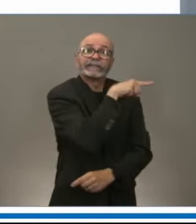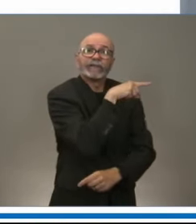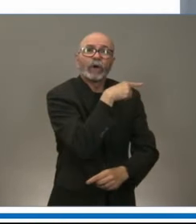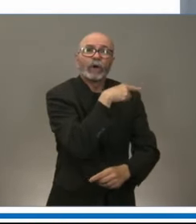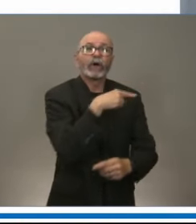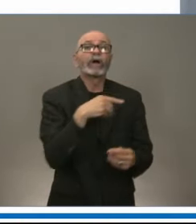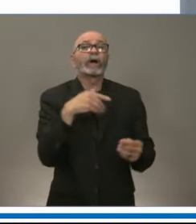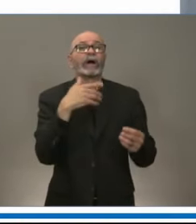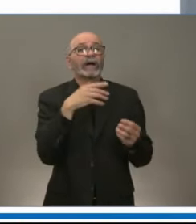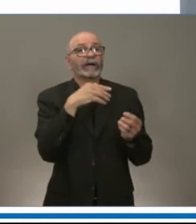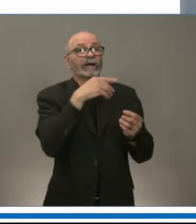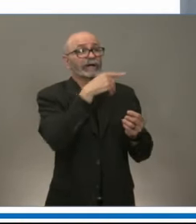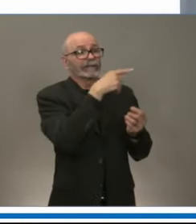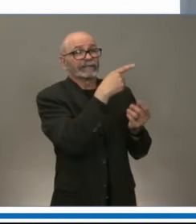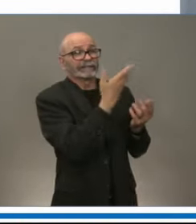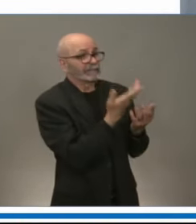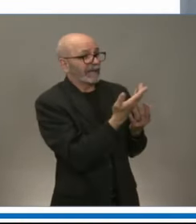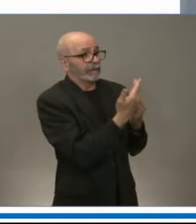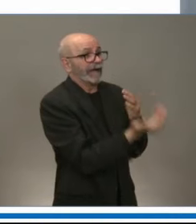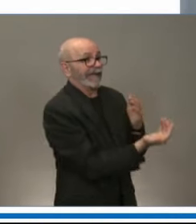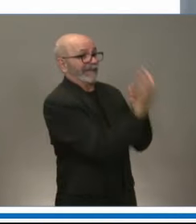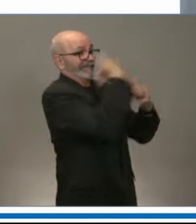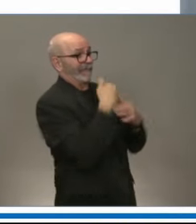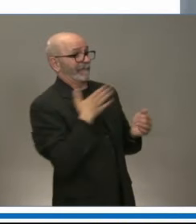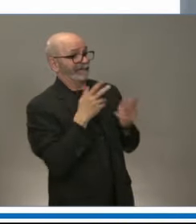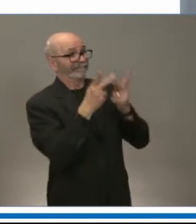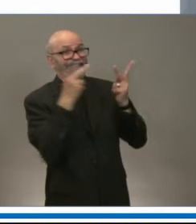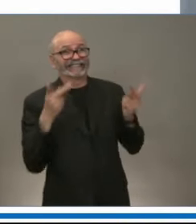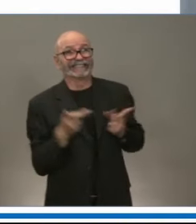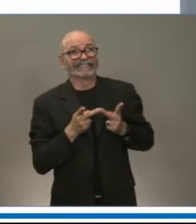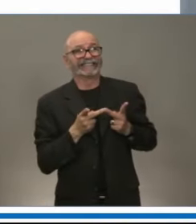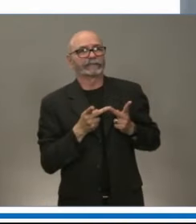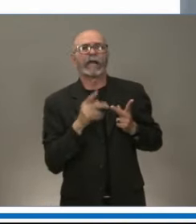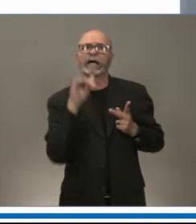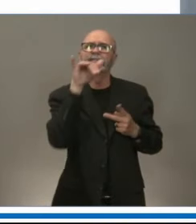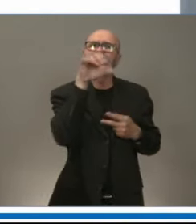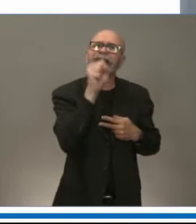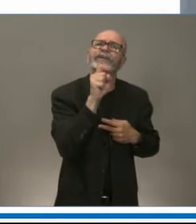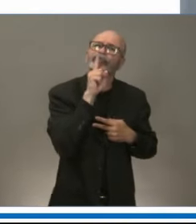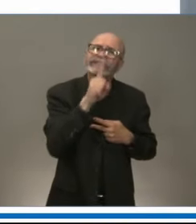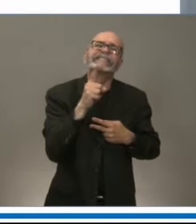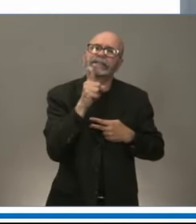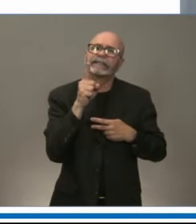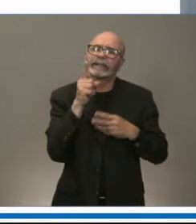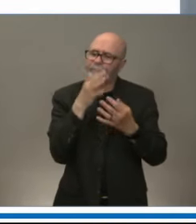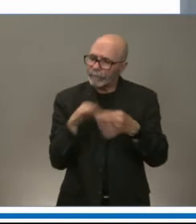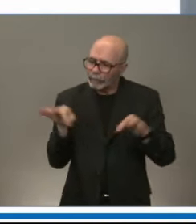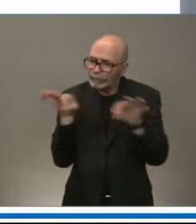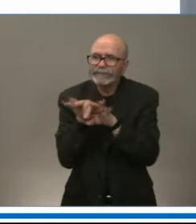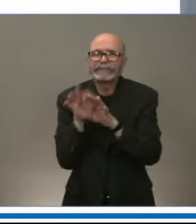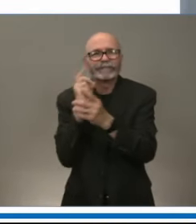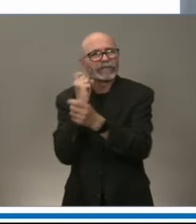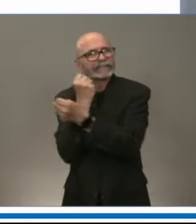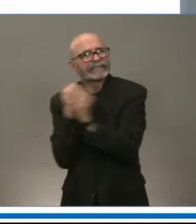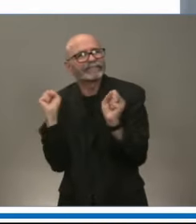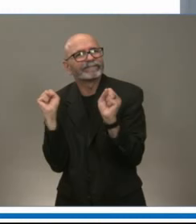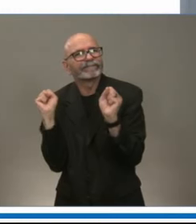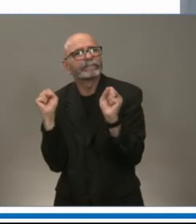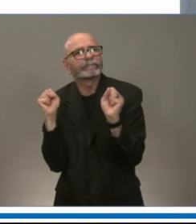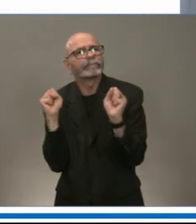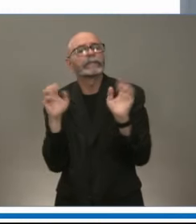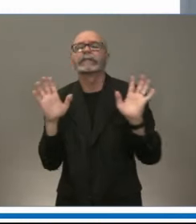that care. It's absolutely critical. It's absolutely critical that we be forthright and